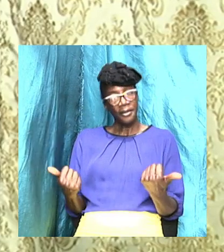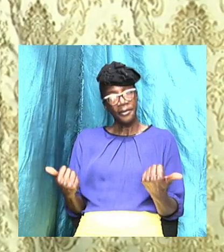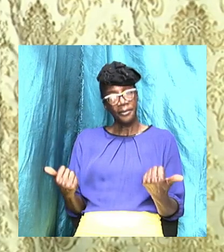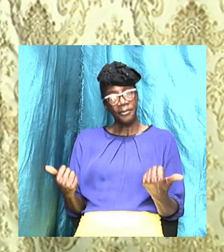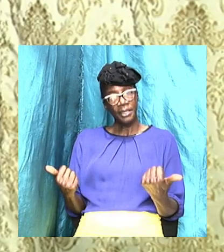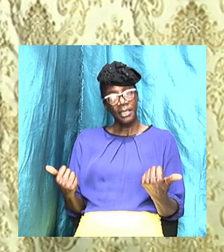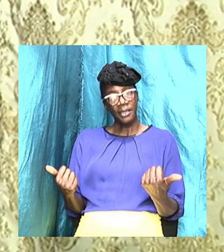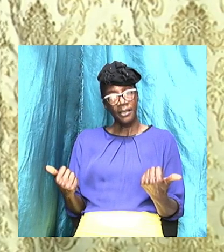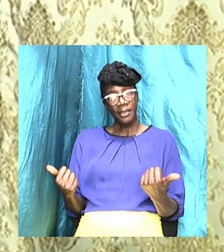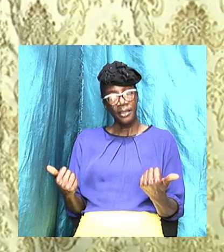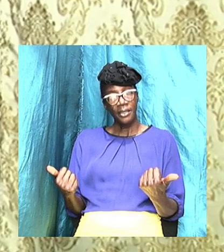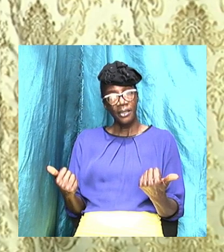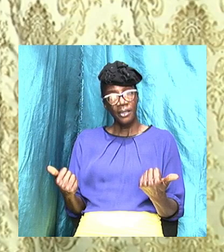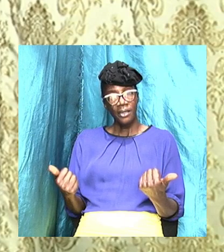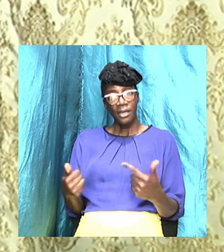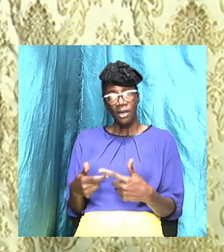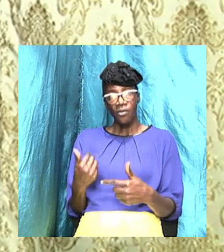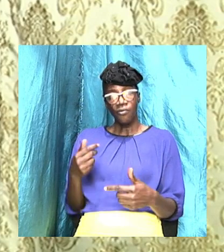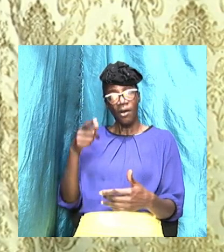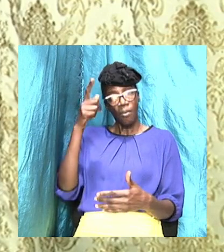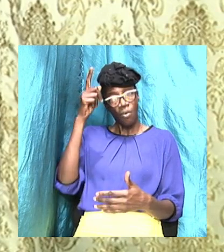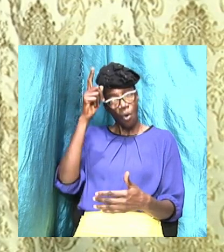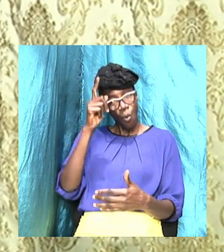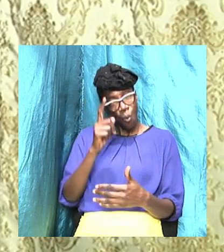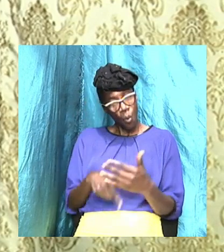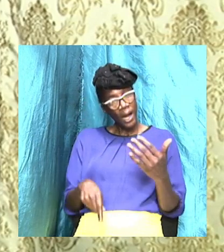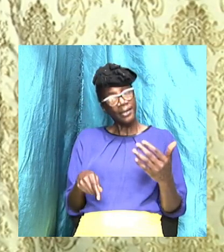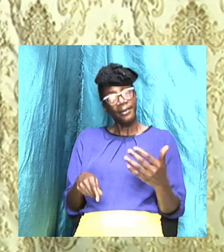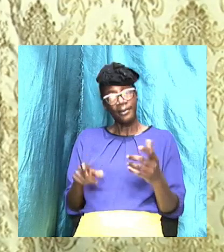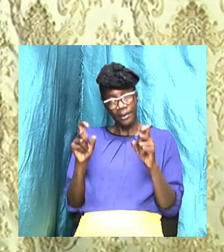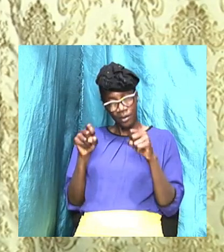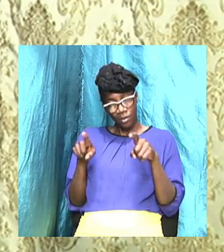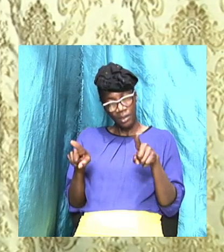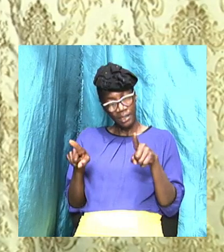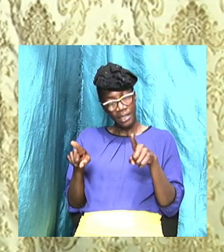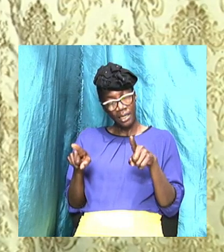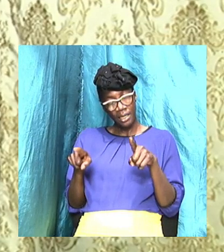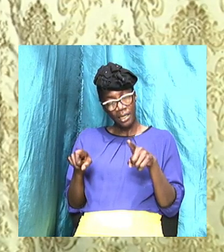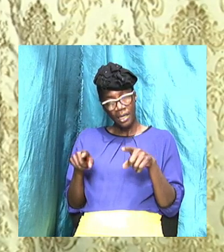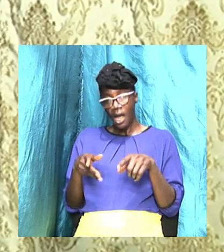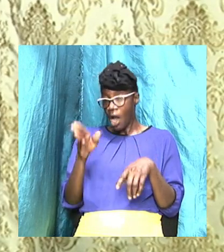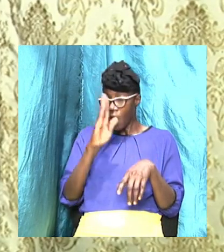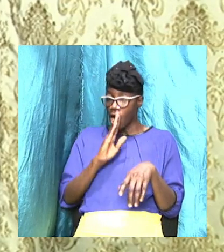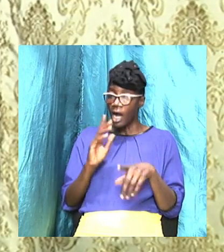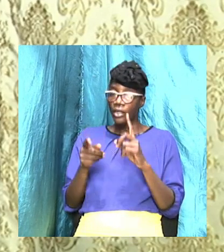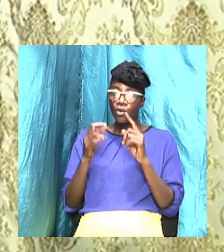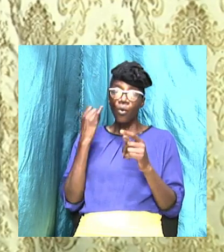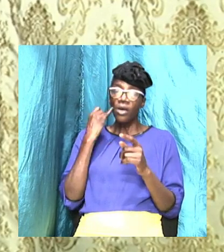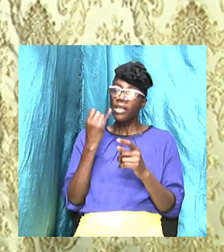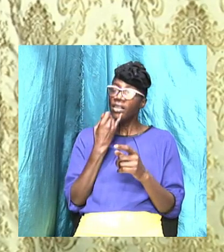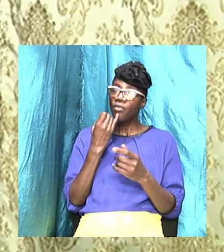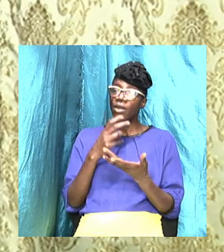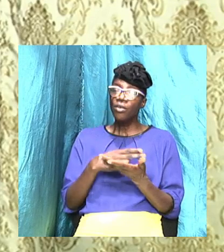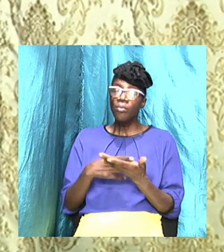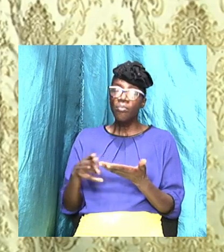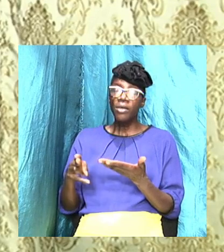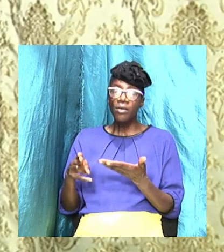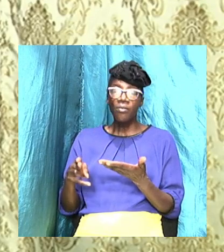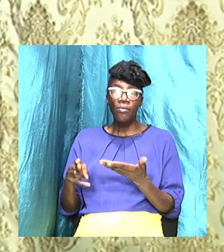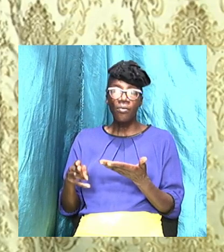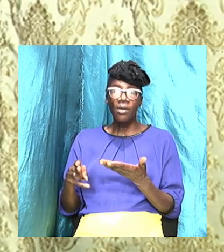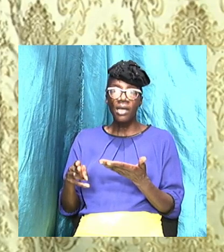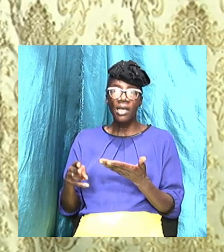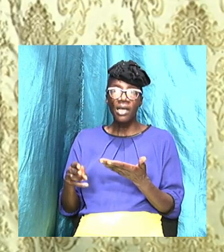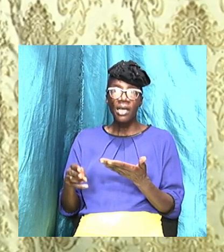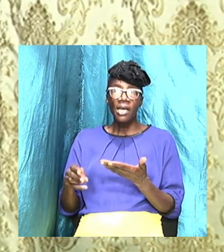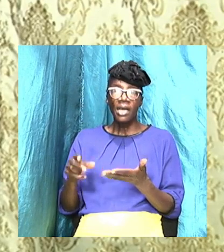But to be set apart from what? When God told Israel to be holy in Leviticus 11 and 19 that